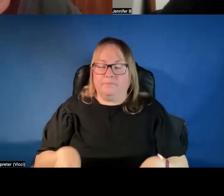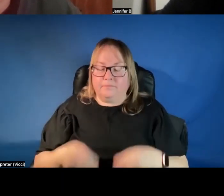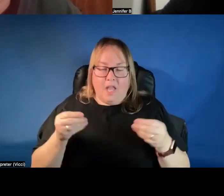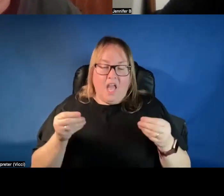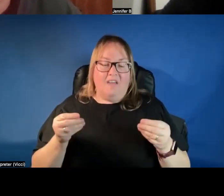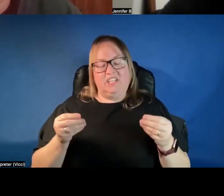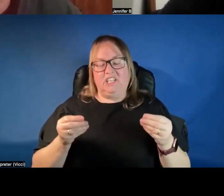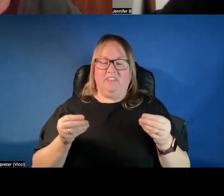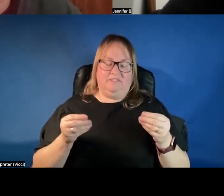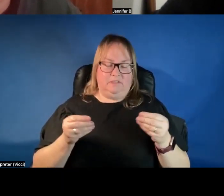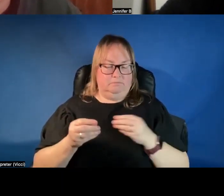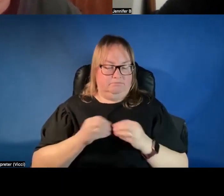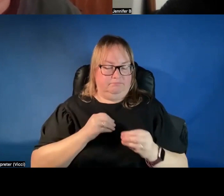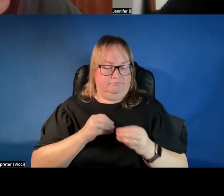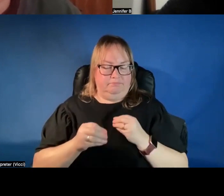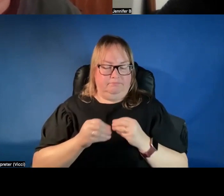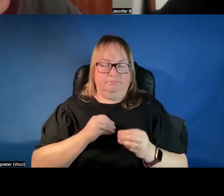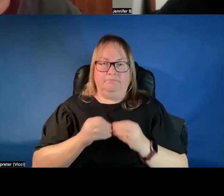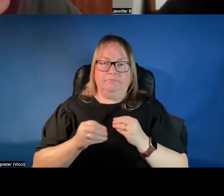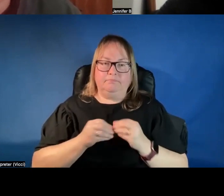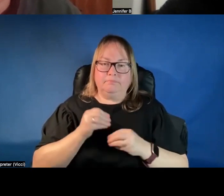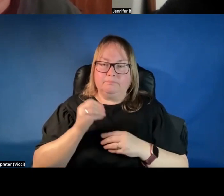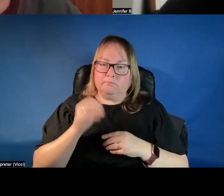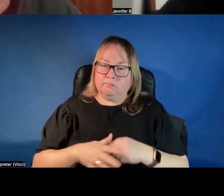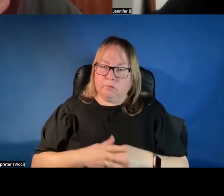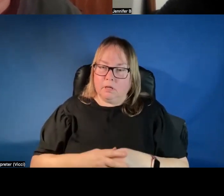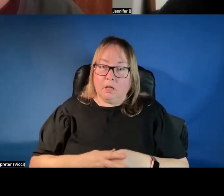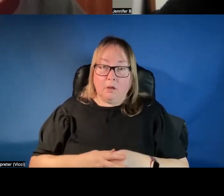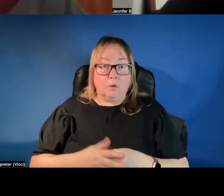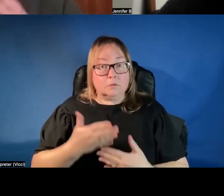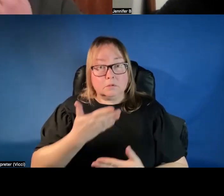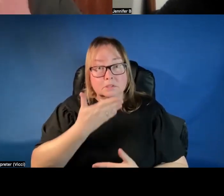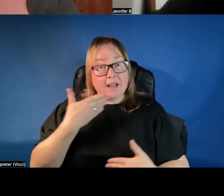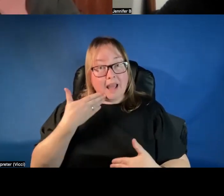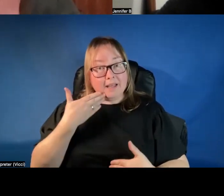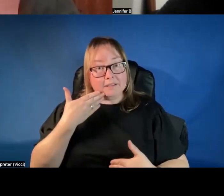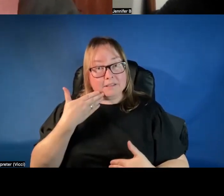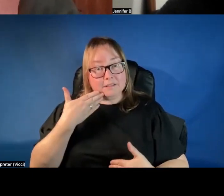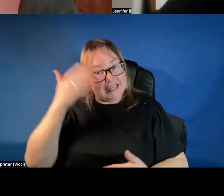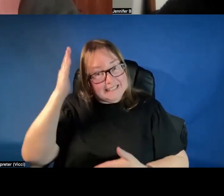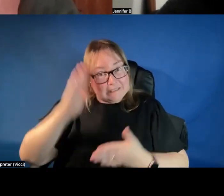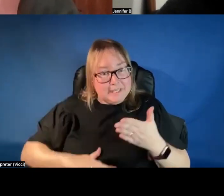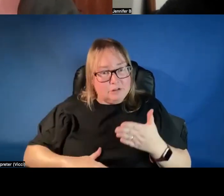then dismantling it is quite a nice experience, I think.